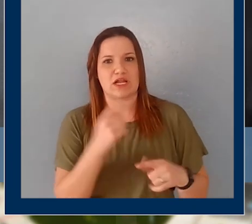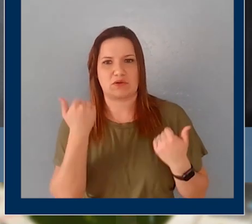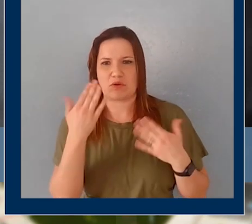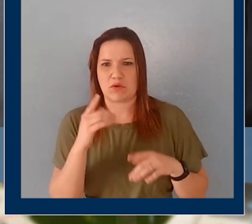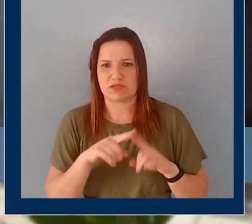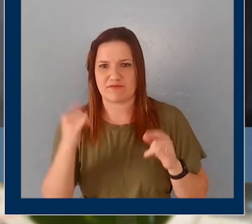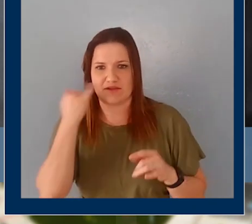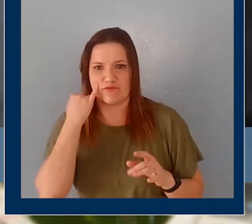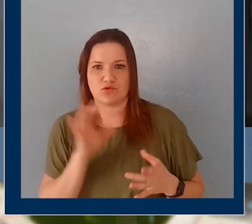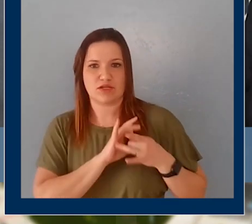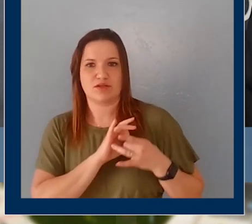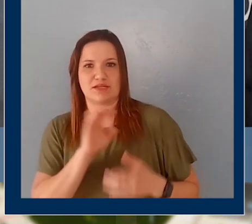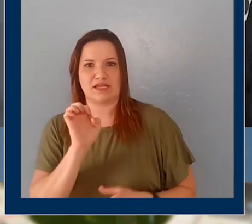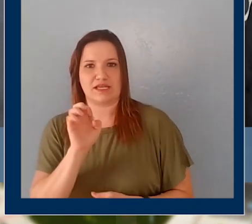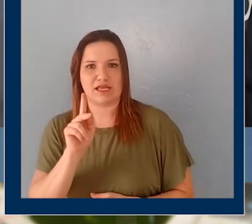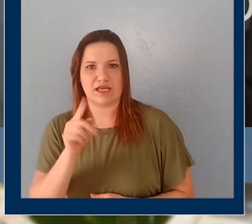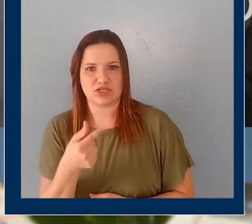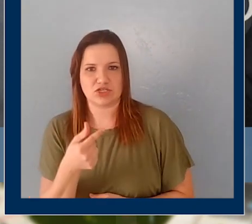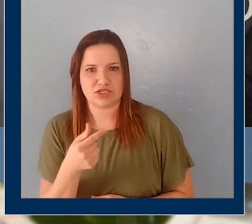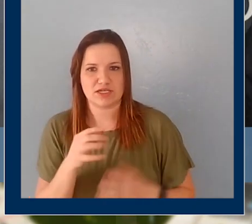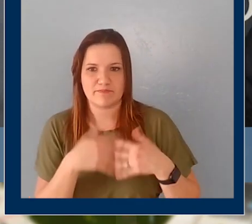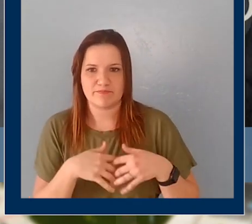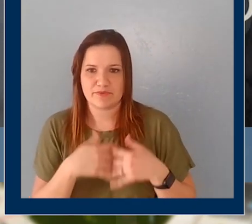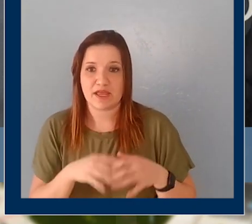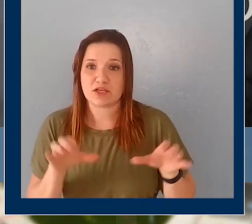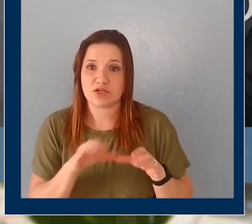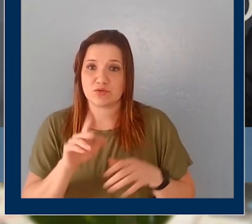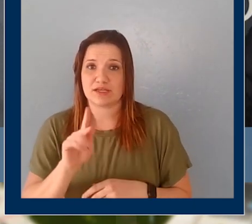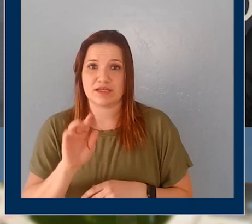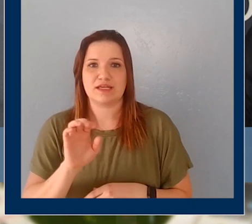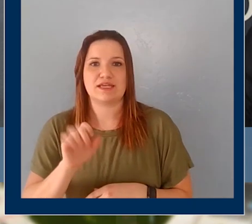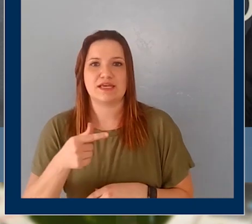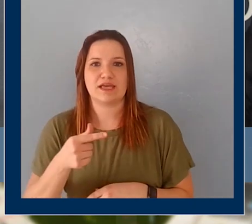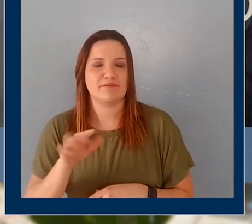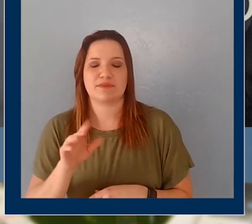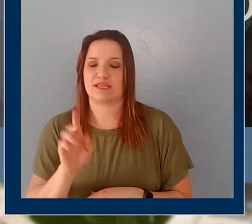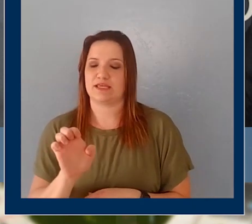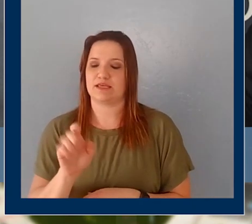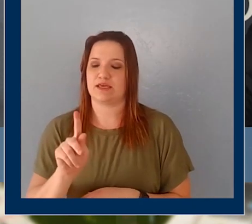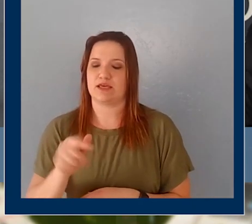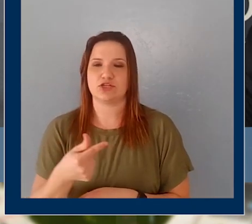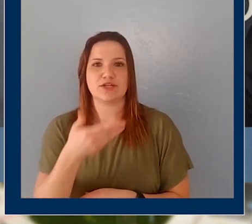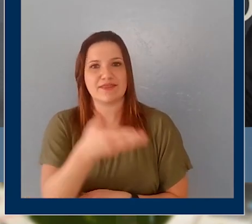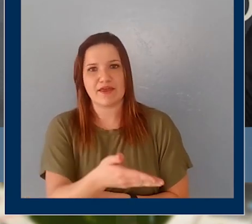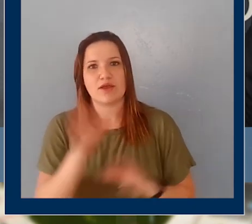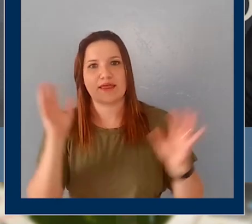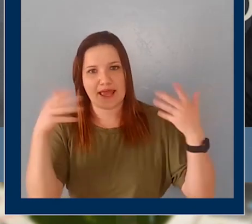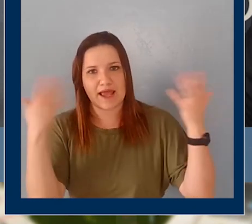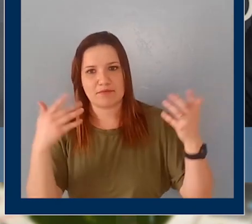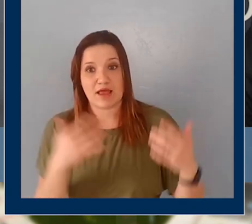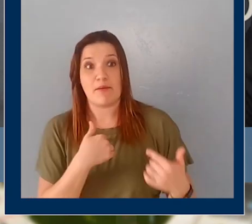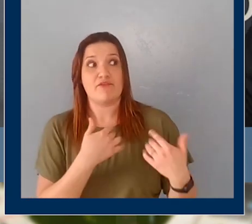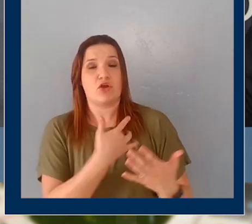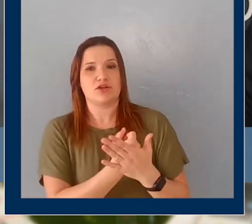not having a heart attack. And so they were trying to make those decisions to bring some relief